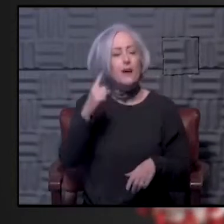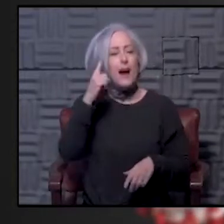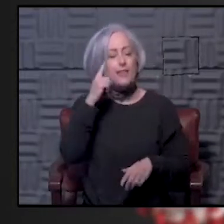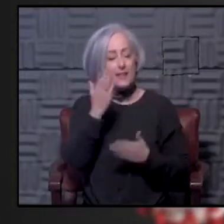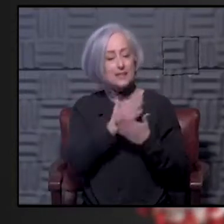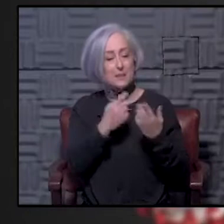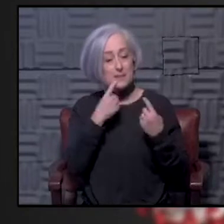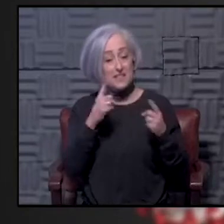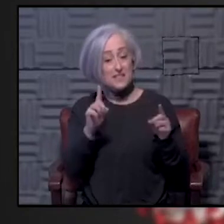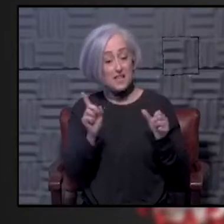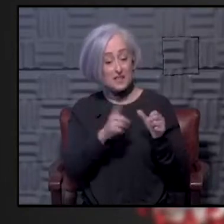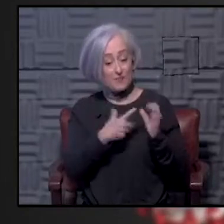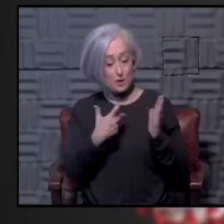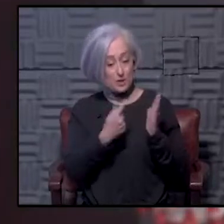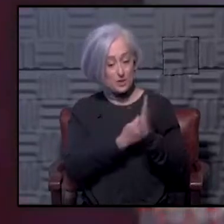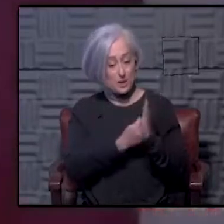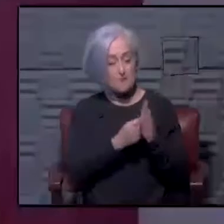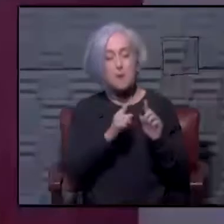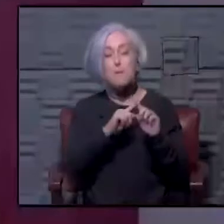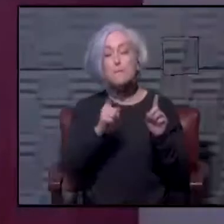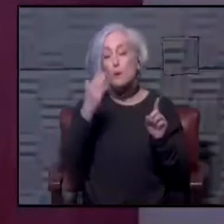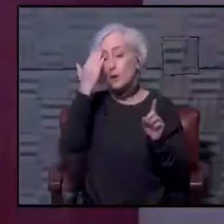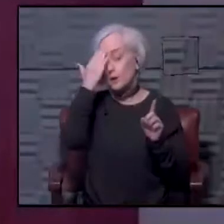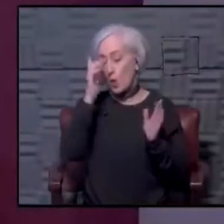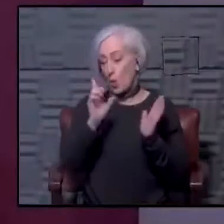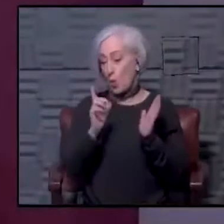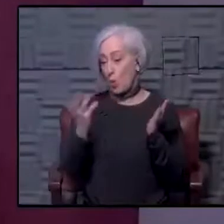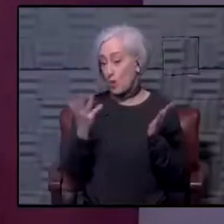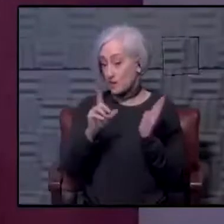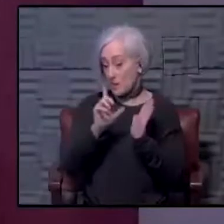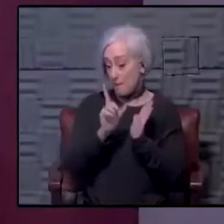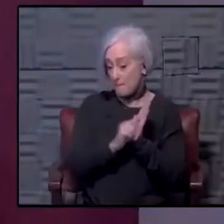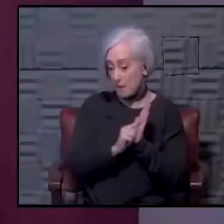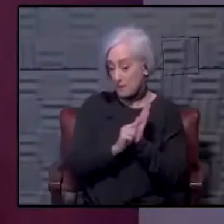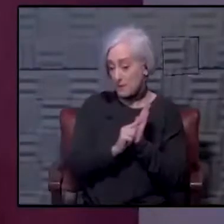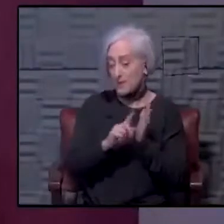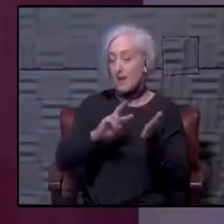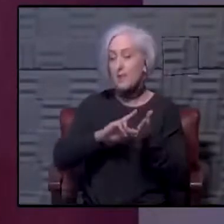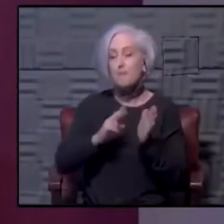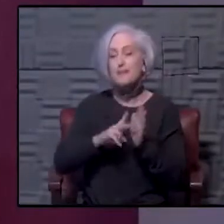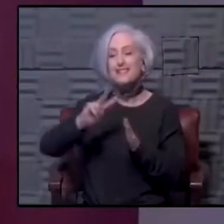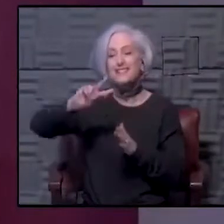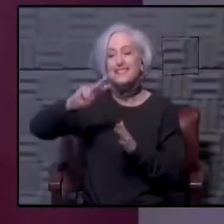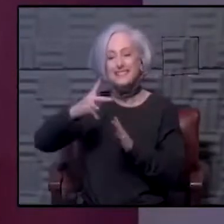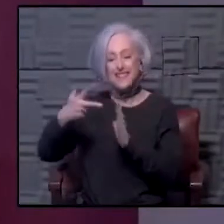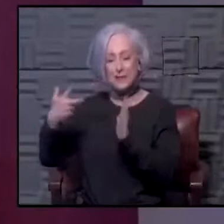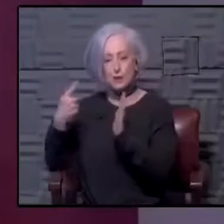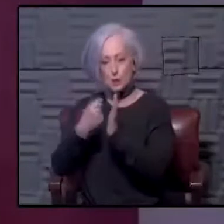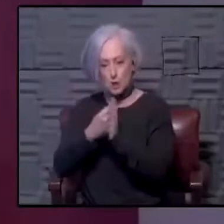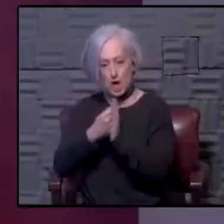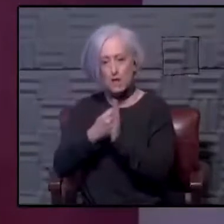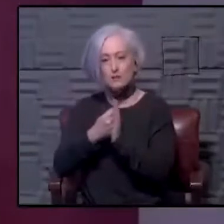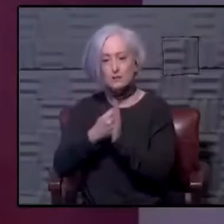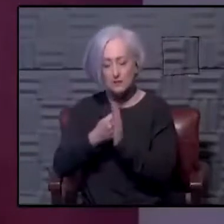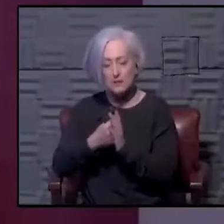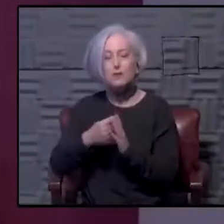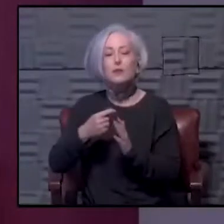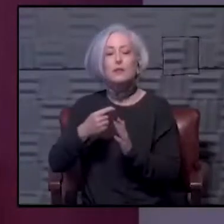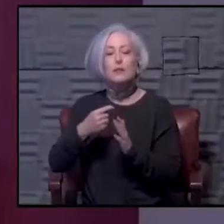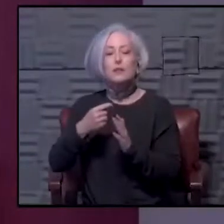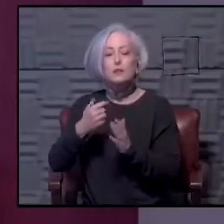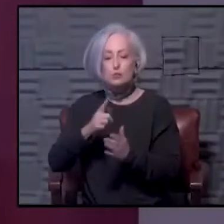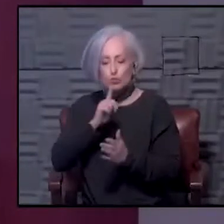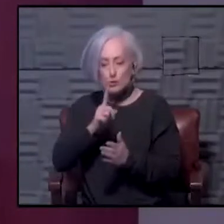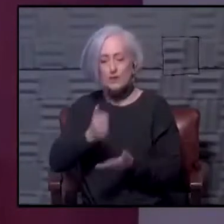been published and the intention of the vaccine that's been studied is that second dose provides the optimal efficacy against